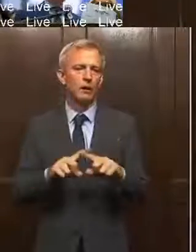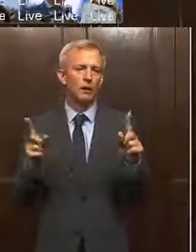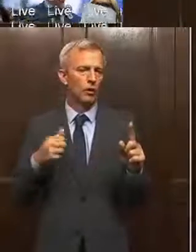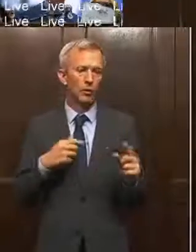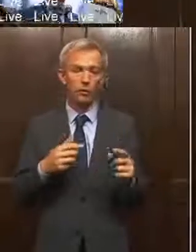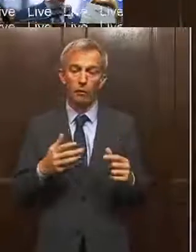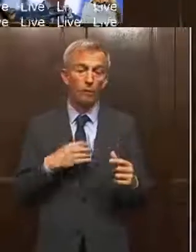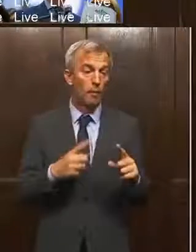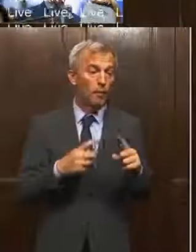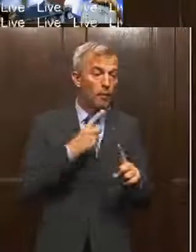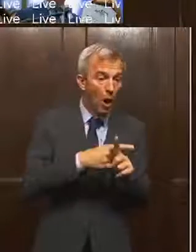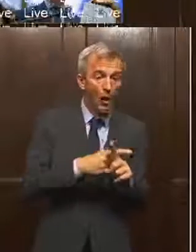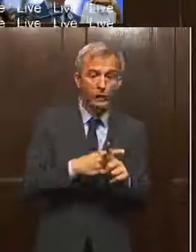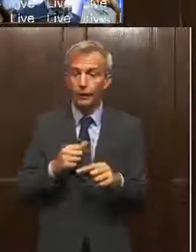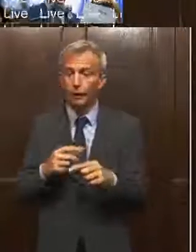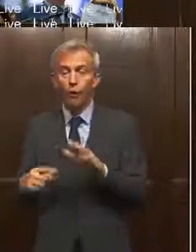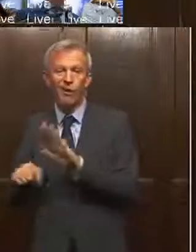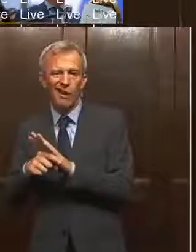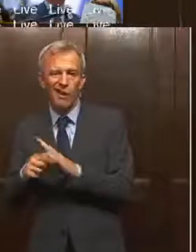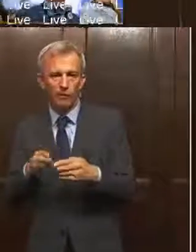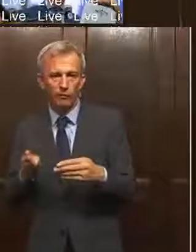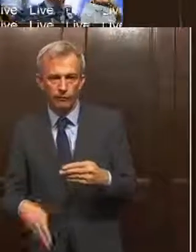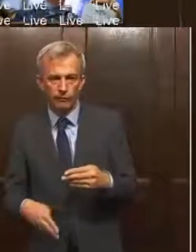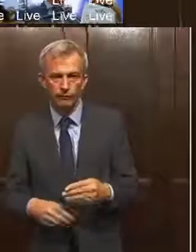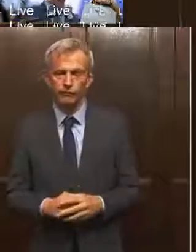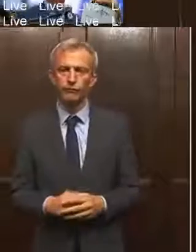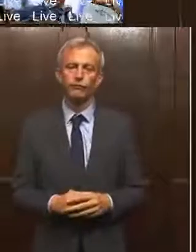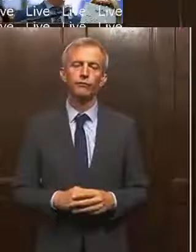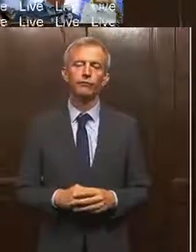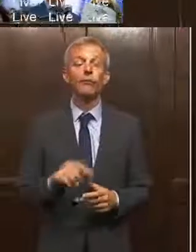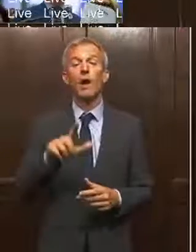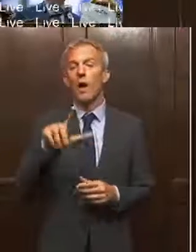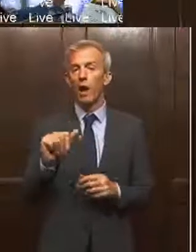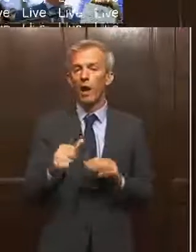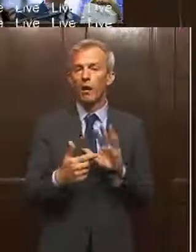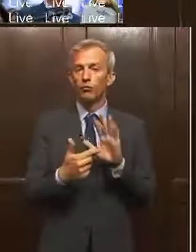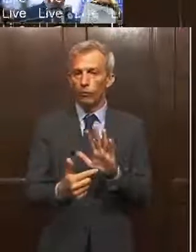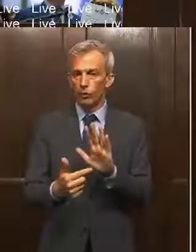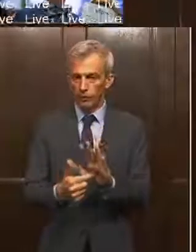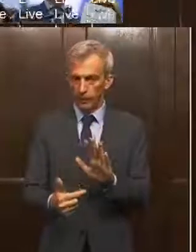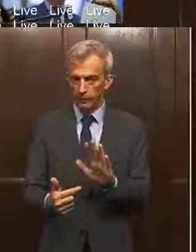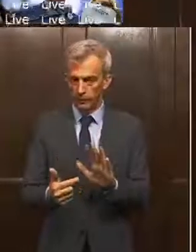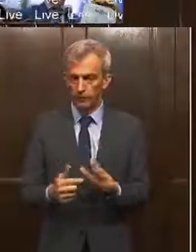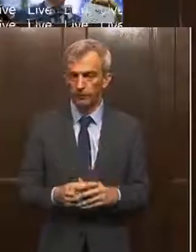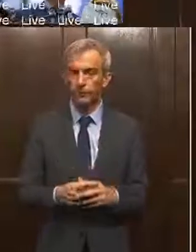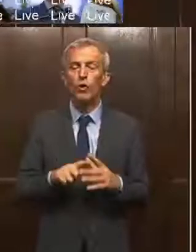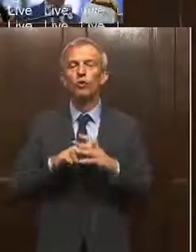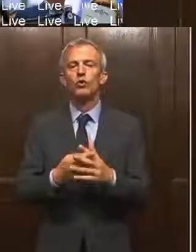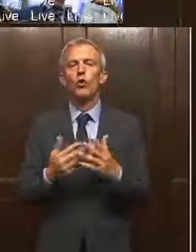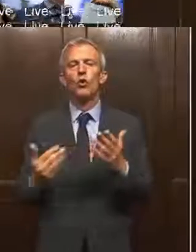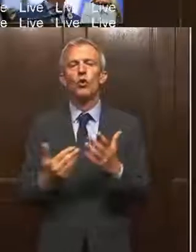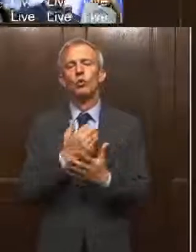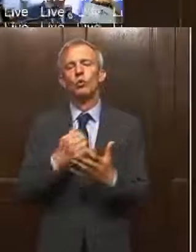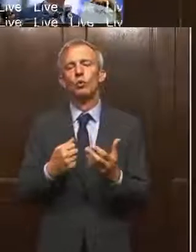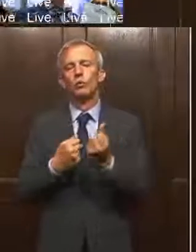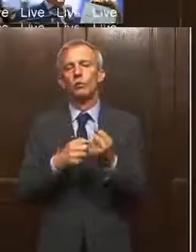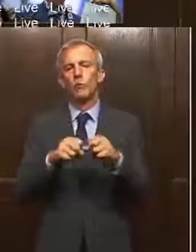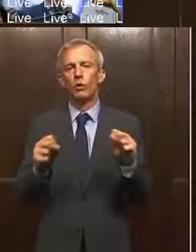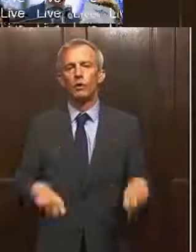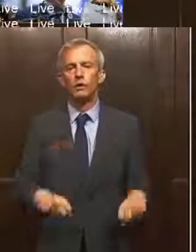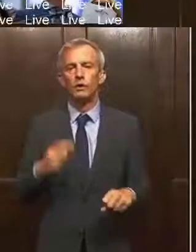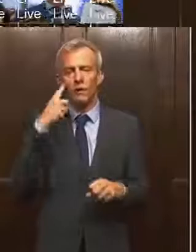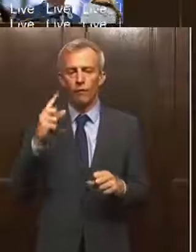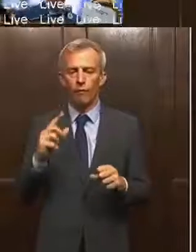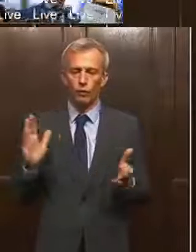one. And on top of that work with individuals, LA Represents is starting a new support system for small businesses that have